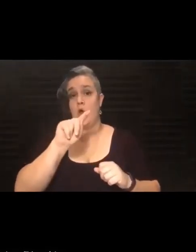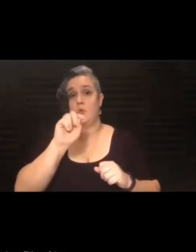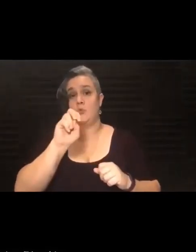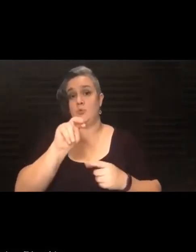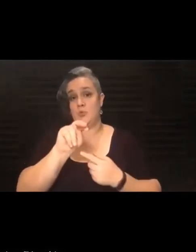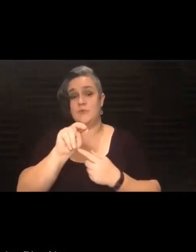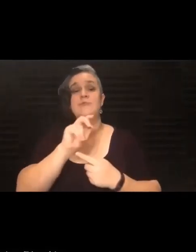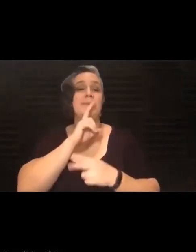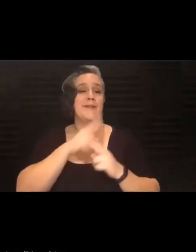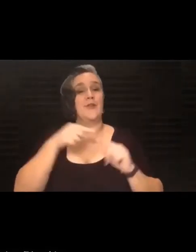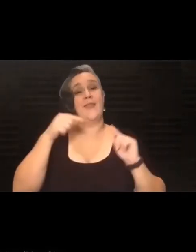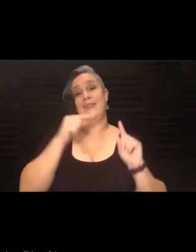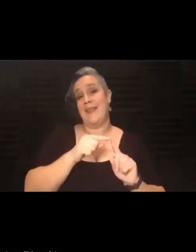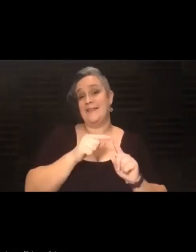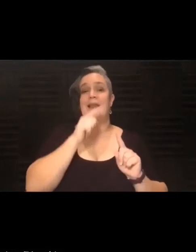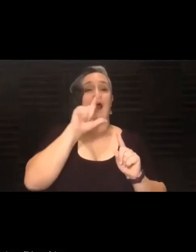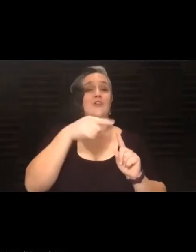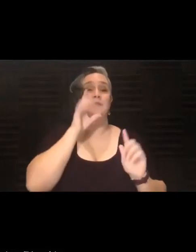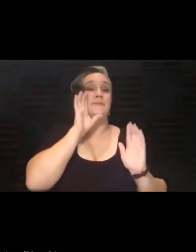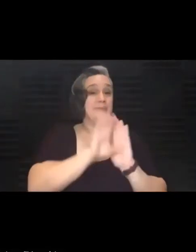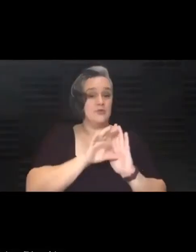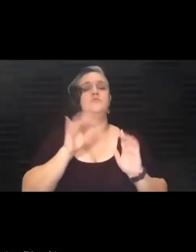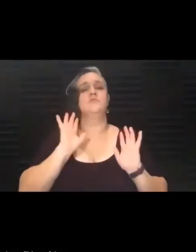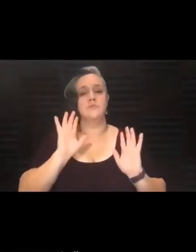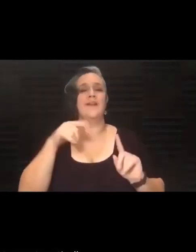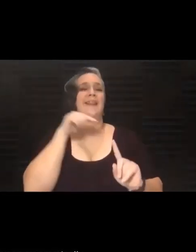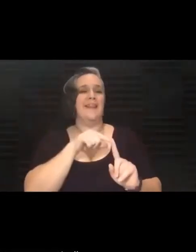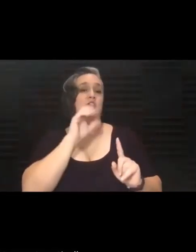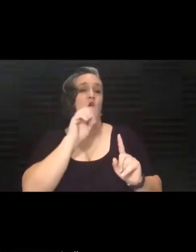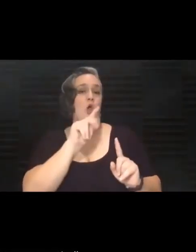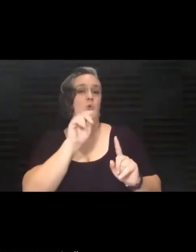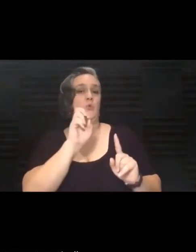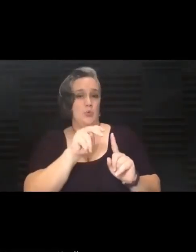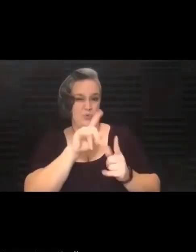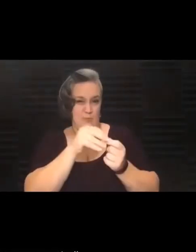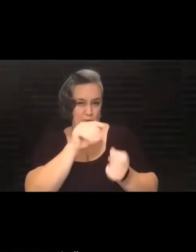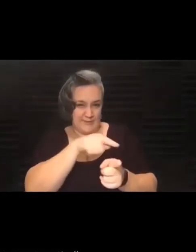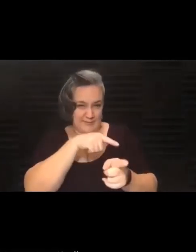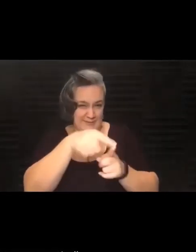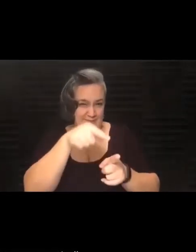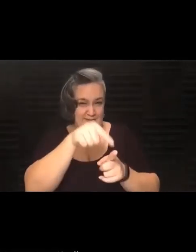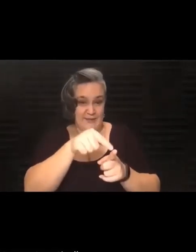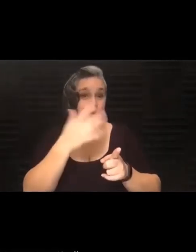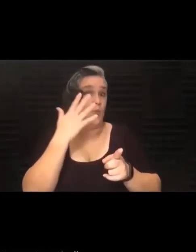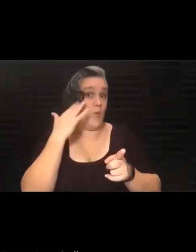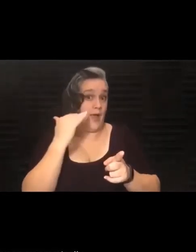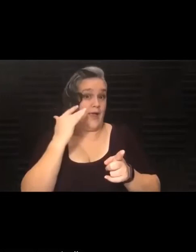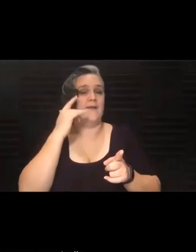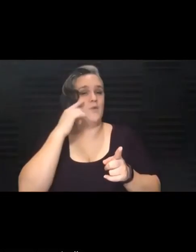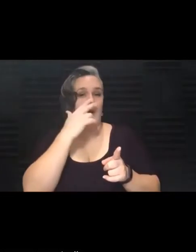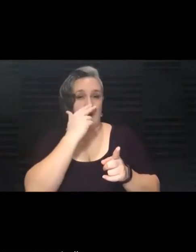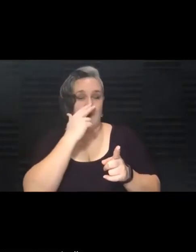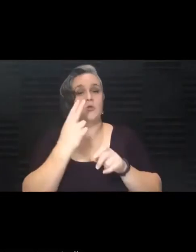want to mention, hey, this is a cartoon, and then you can describe that cartoon. Using the word